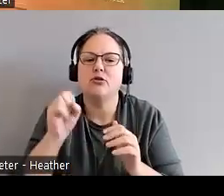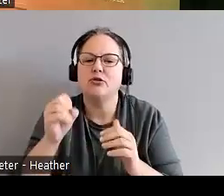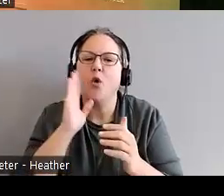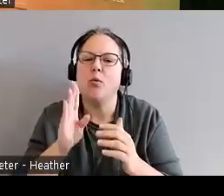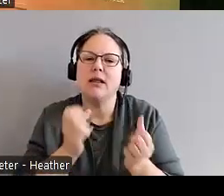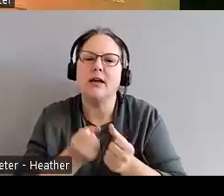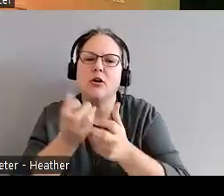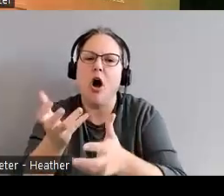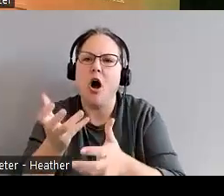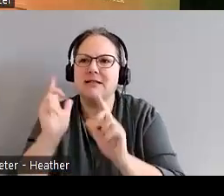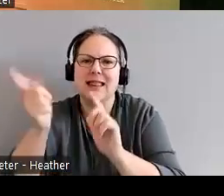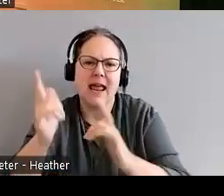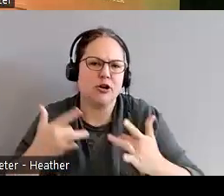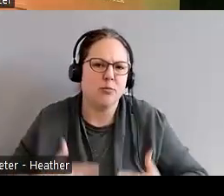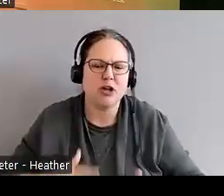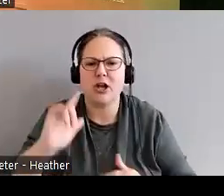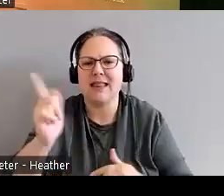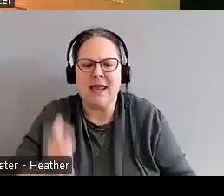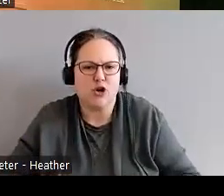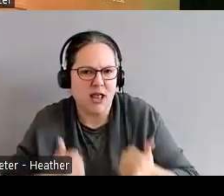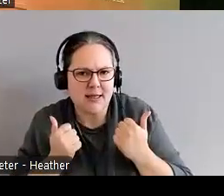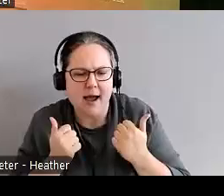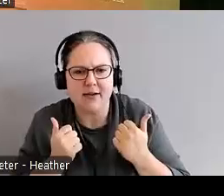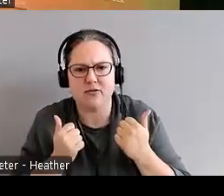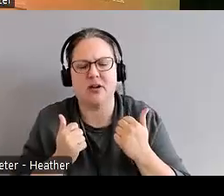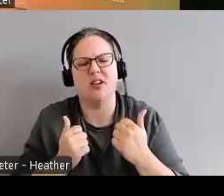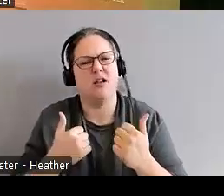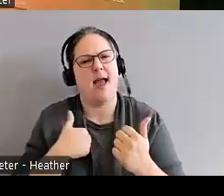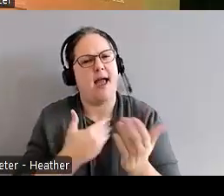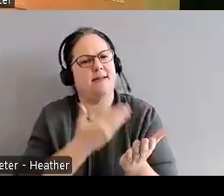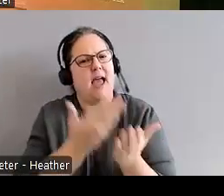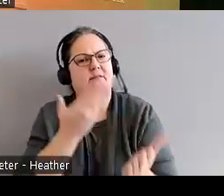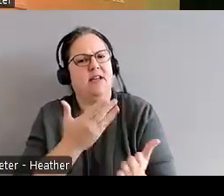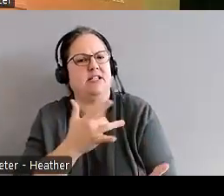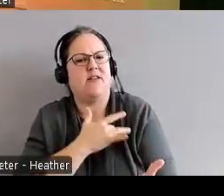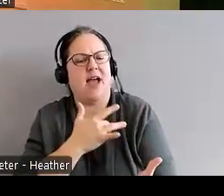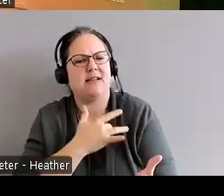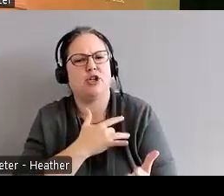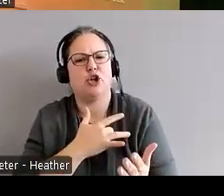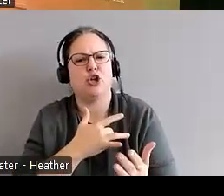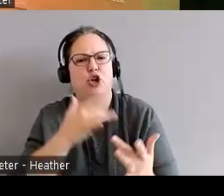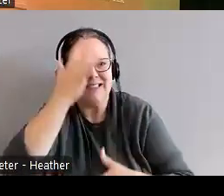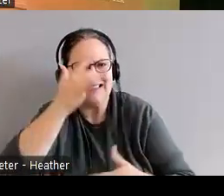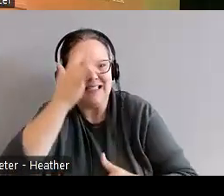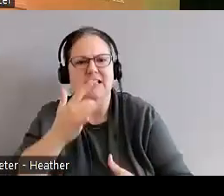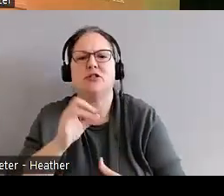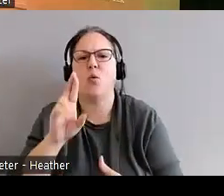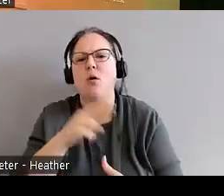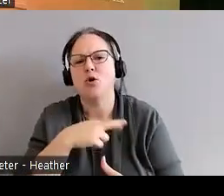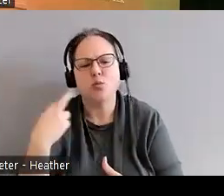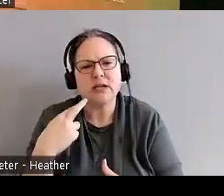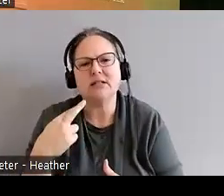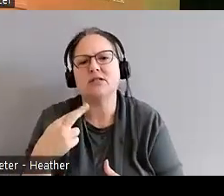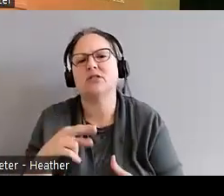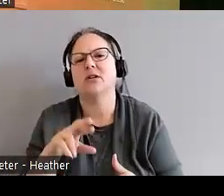life. And it should have evidence of vascular disease or risk factors, particularly through neuroimaging.